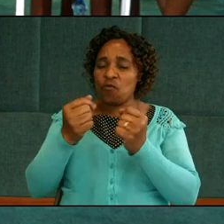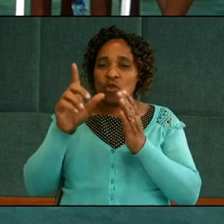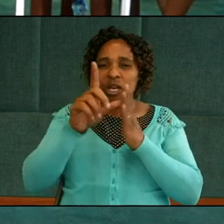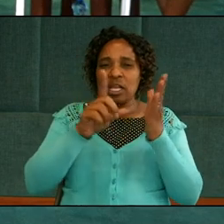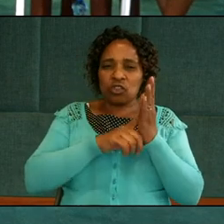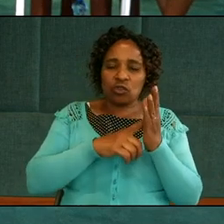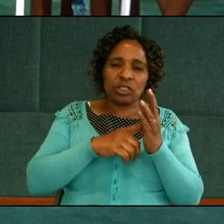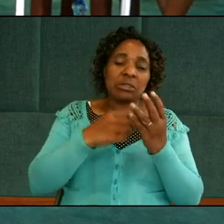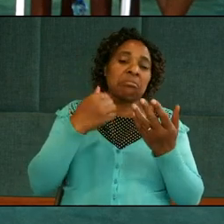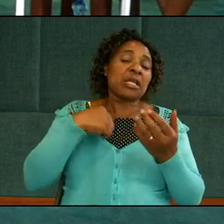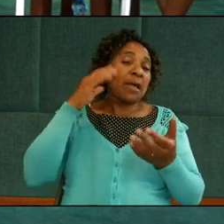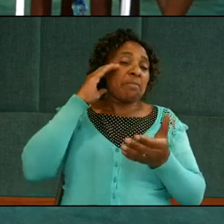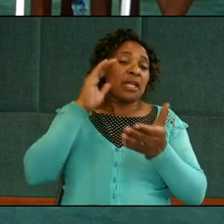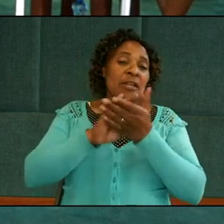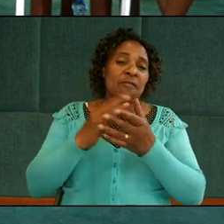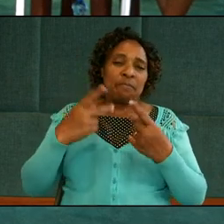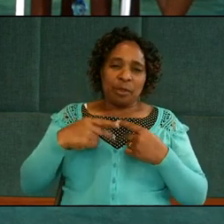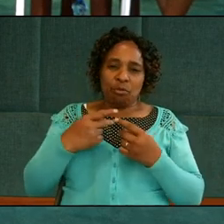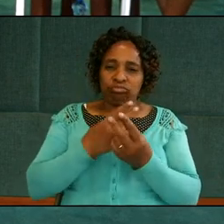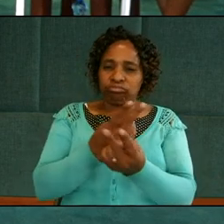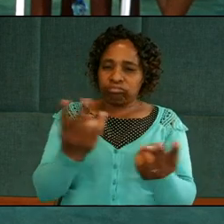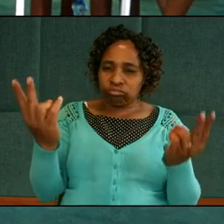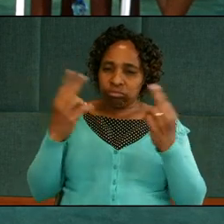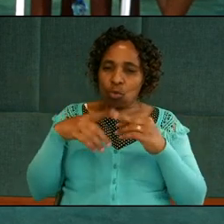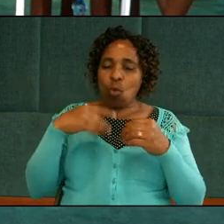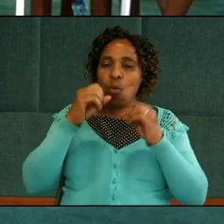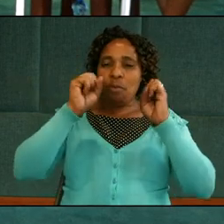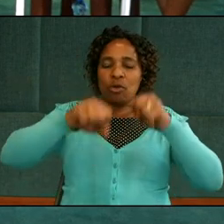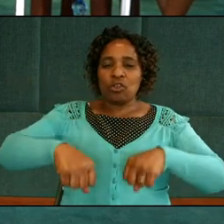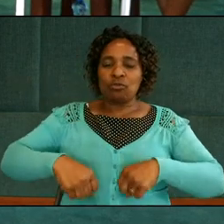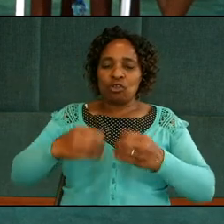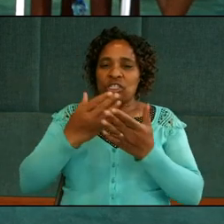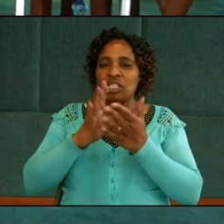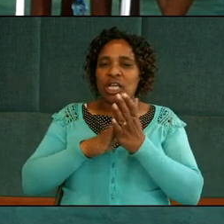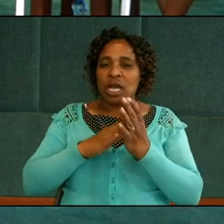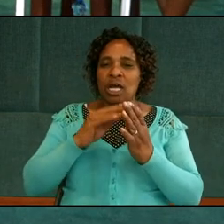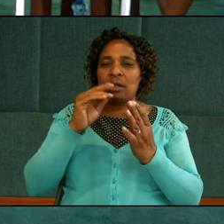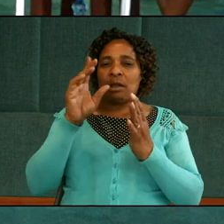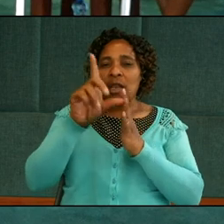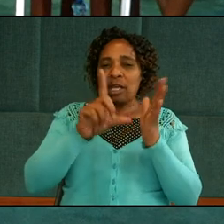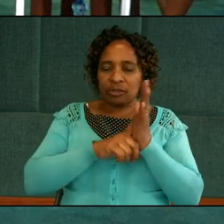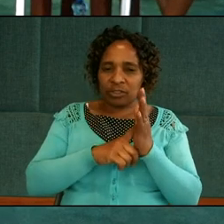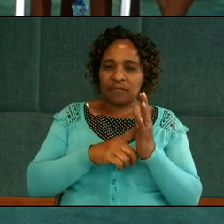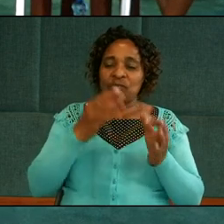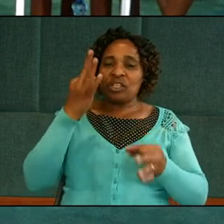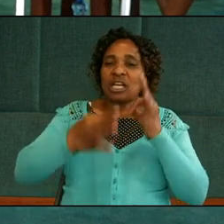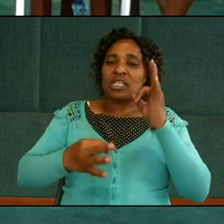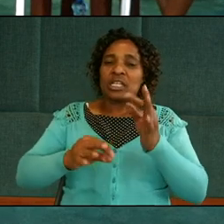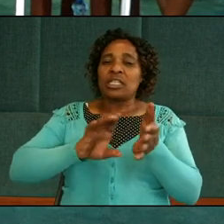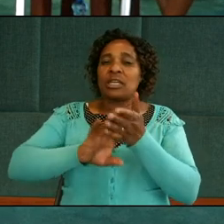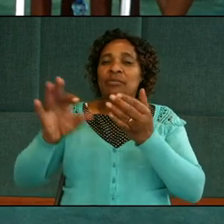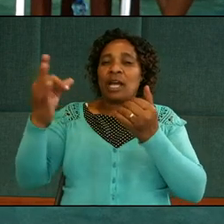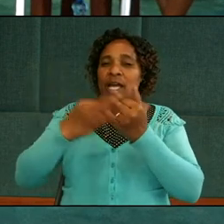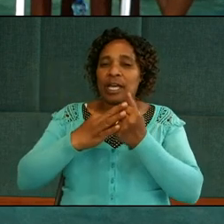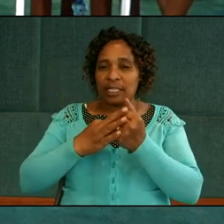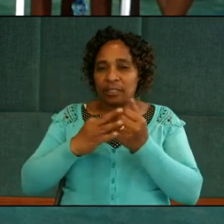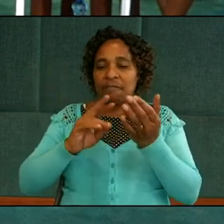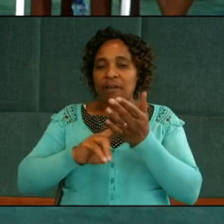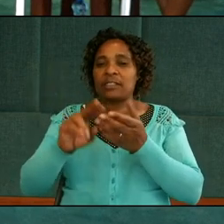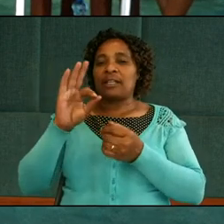there are some people on the panel who might share one or two lessons on the same. Judges chapter 8, verse 33 to